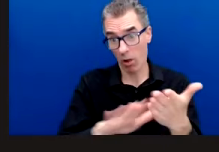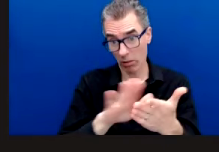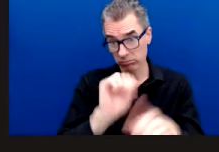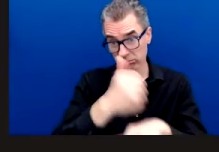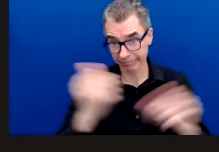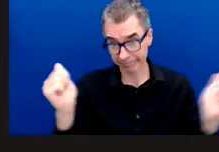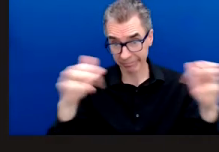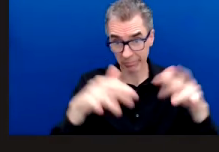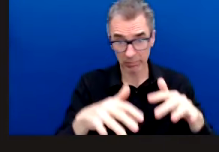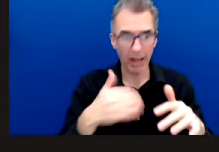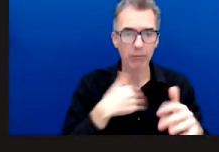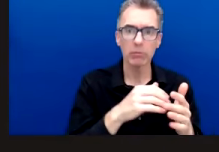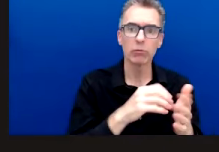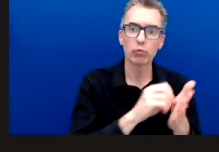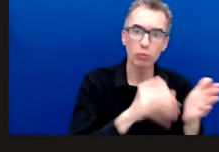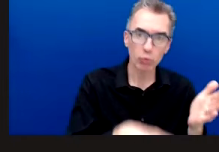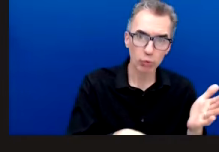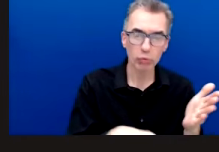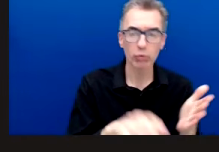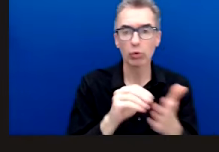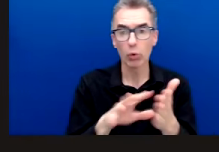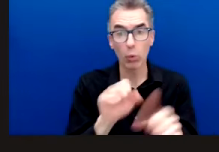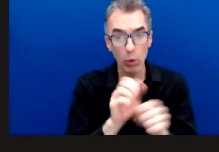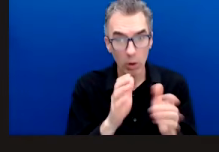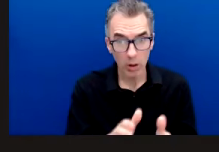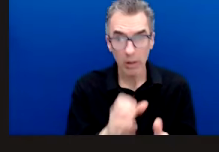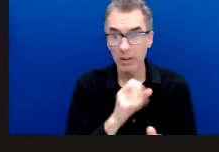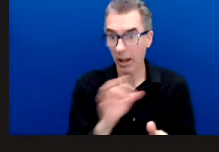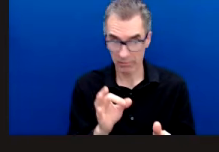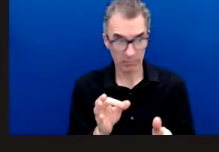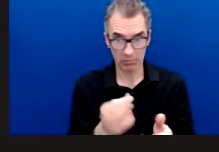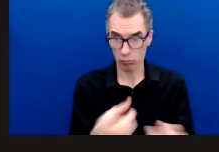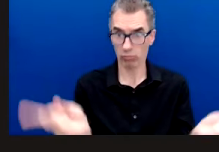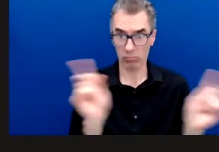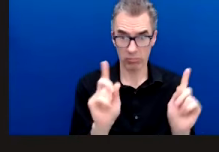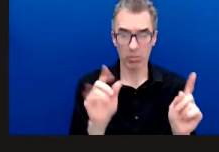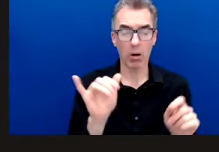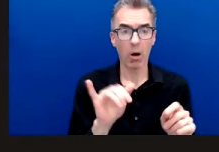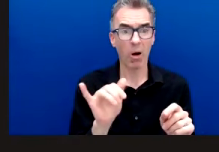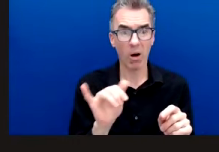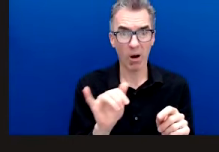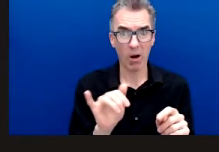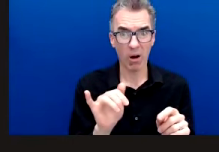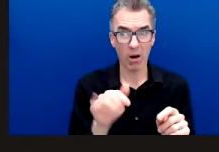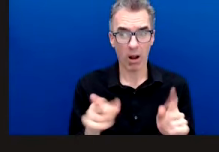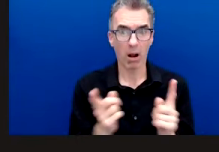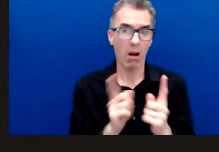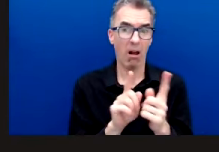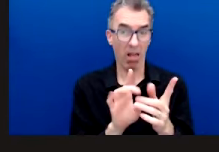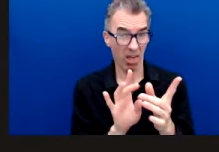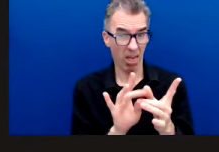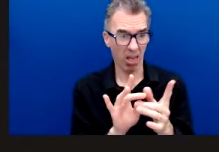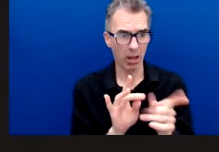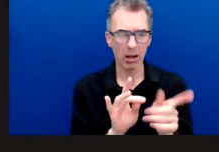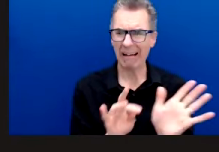employees, student workers, and students that are present. The behavior also continues after, there's